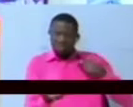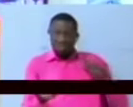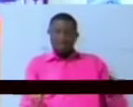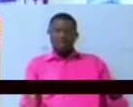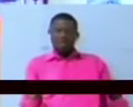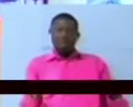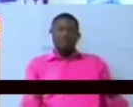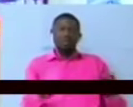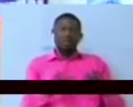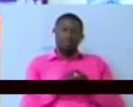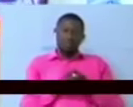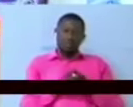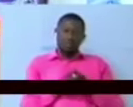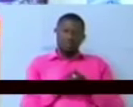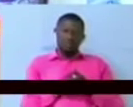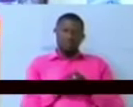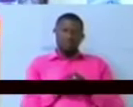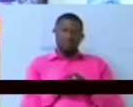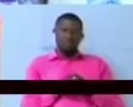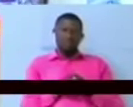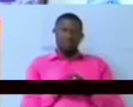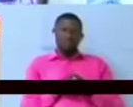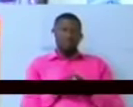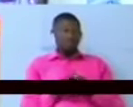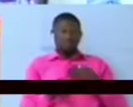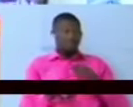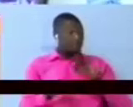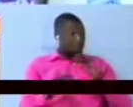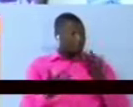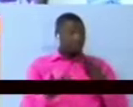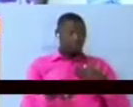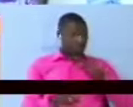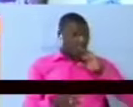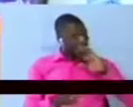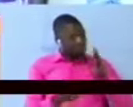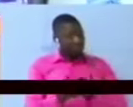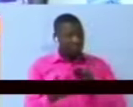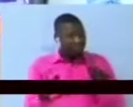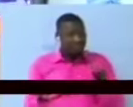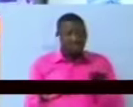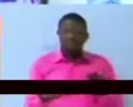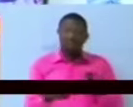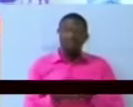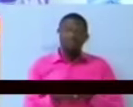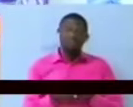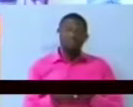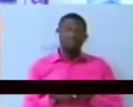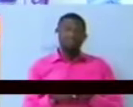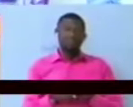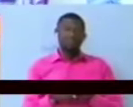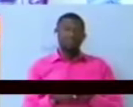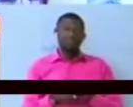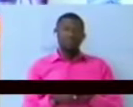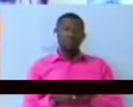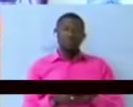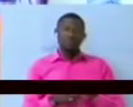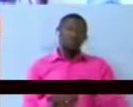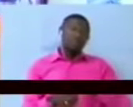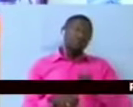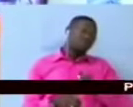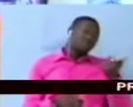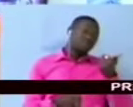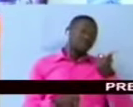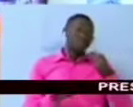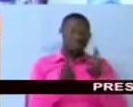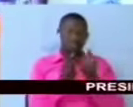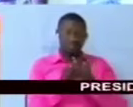know how it came about. Dañ ko gom. They will believe in it. Té lénen itam dina tax ñu gom ko. And there is another thing